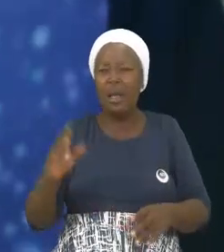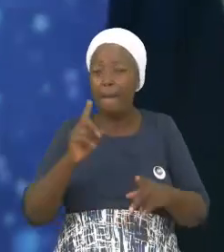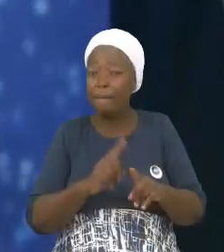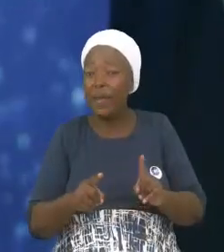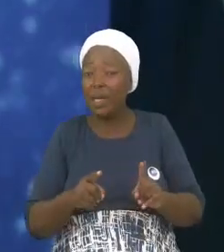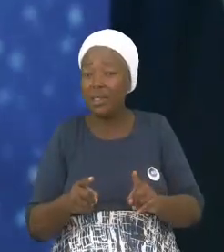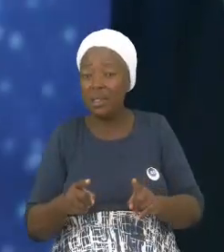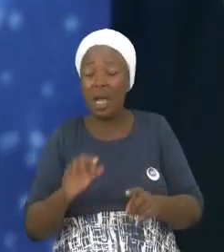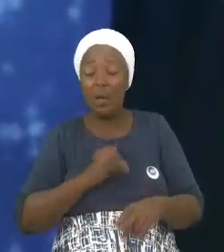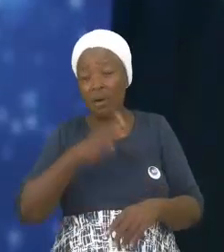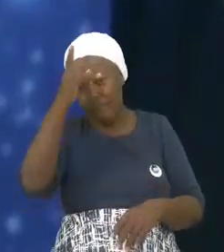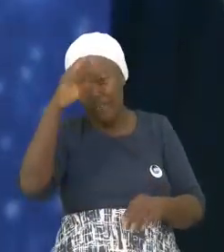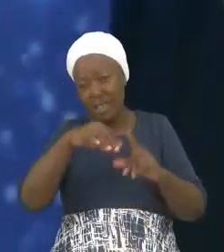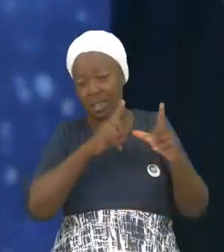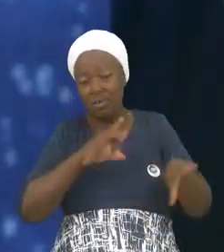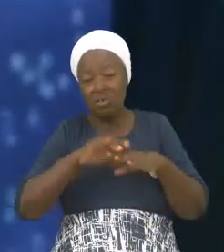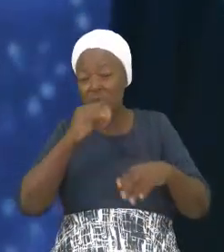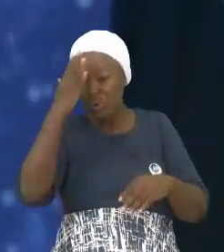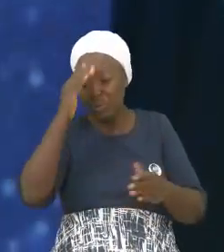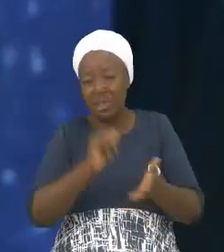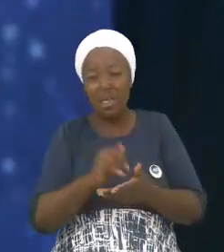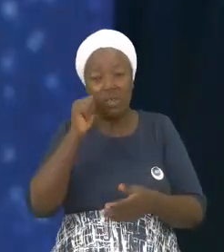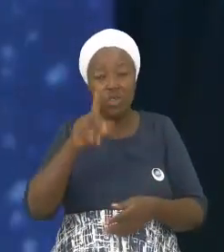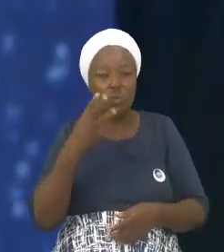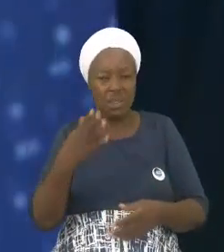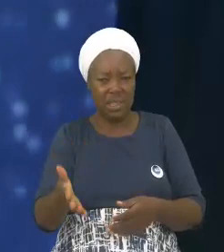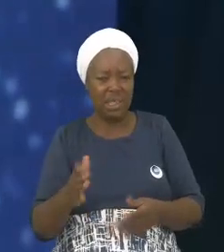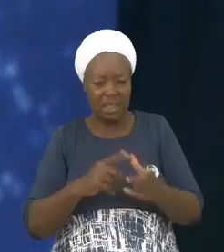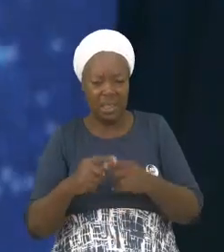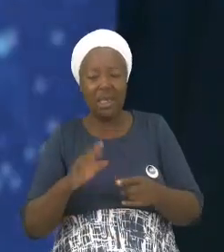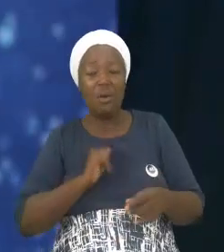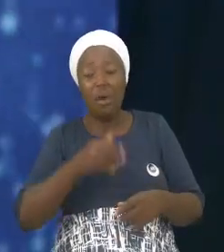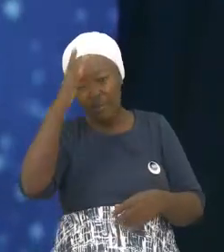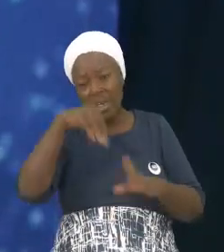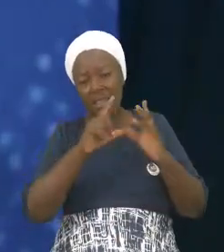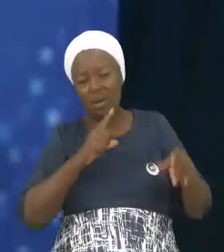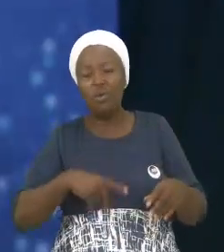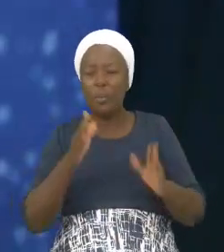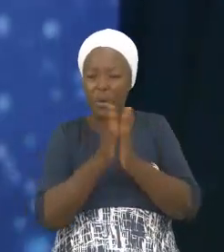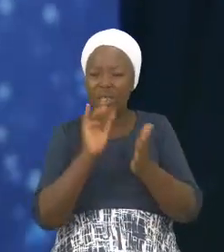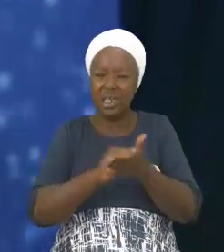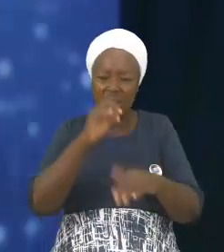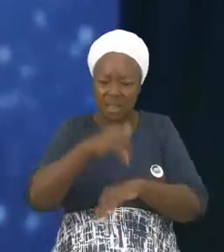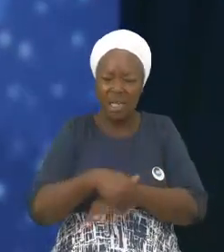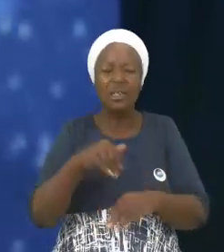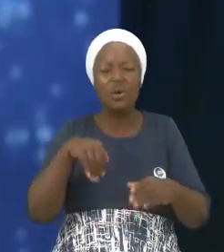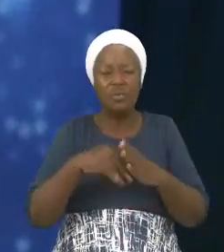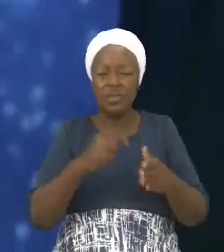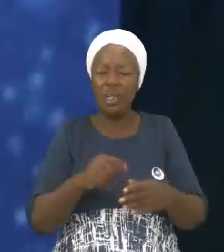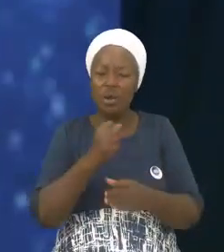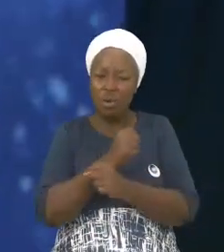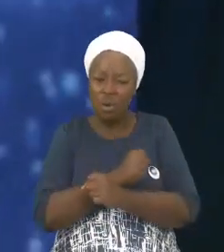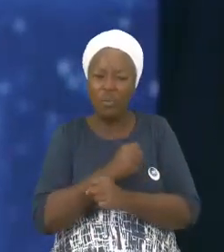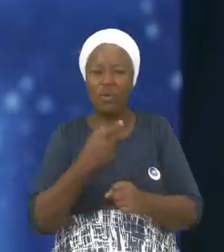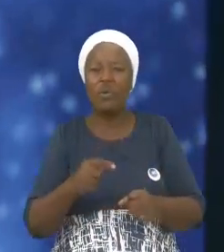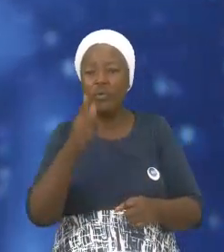she was there. And then I preached that night on the love of God and the mercy and the grace